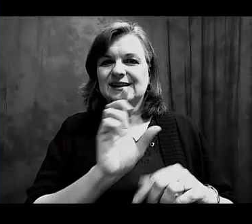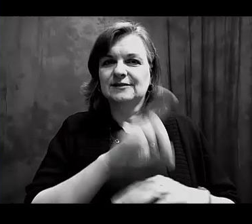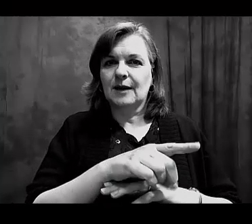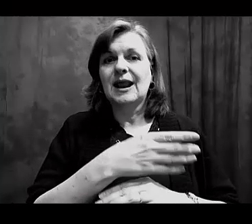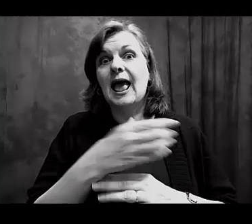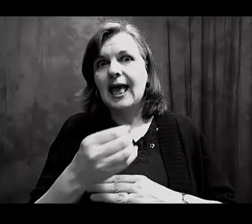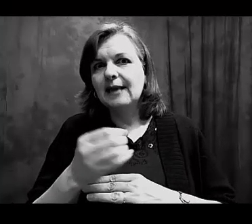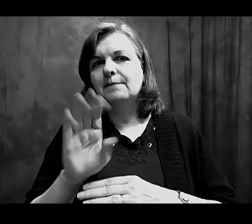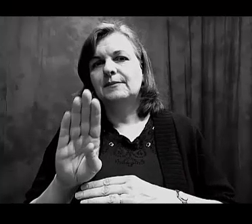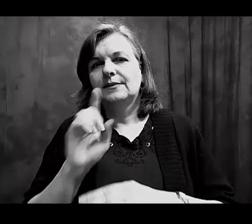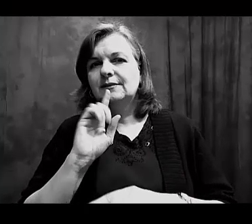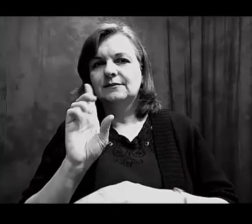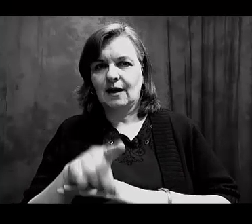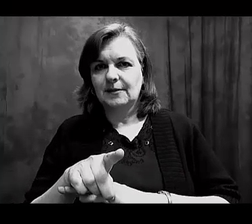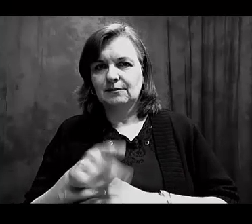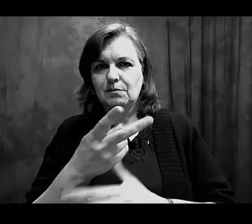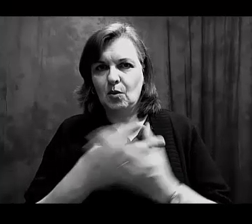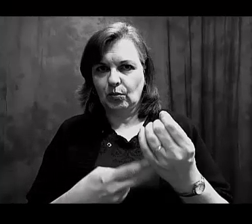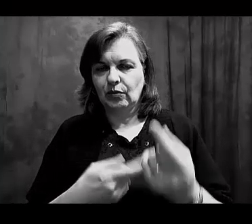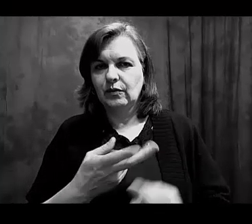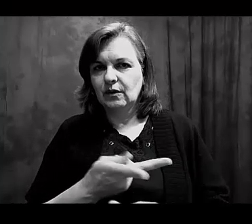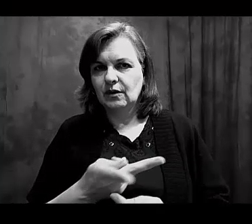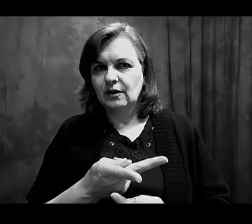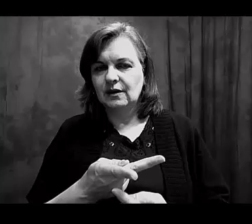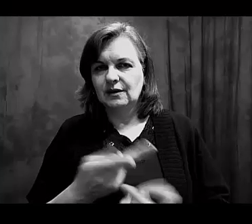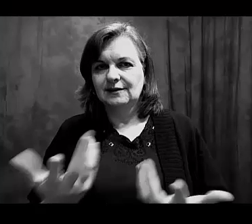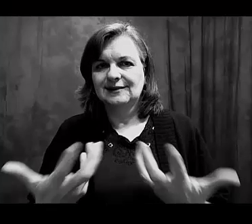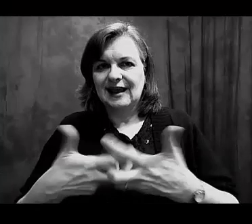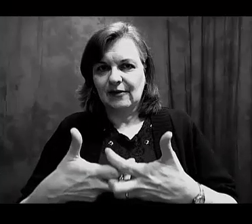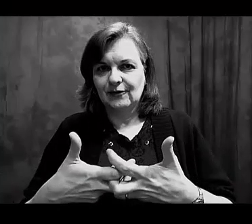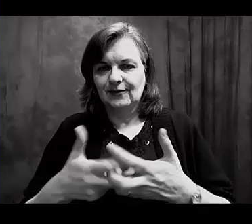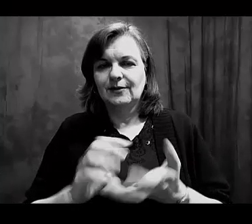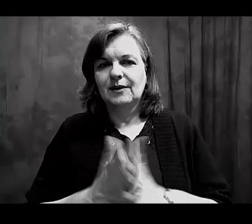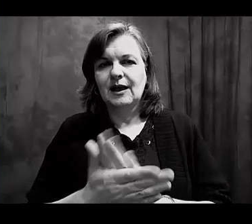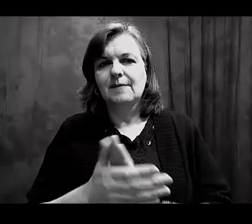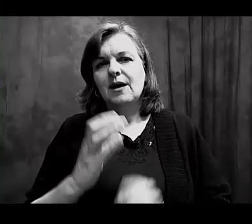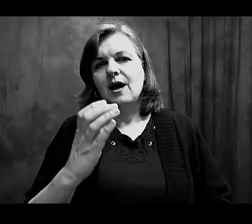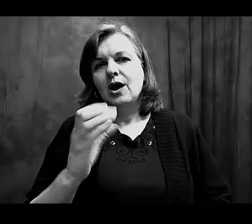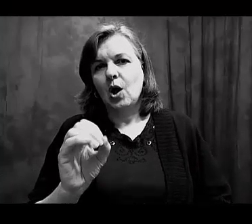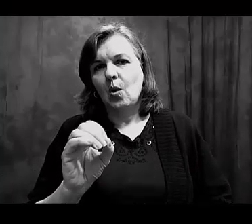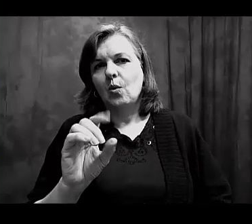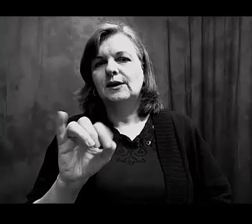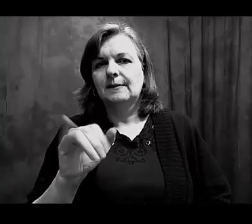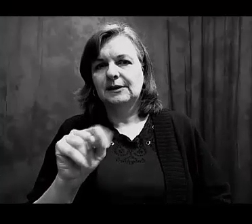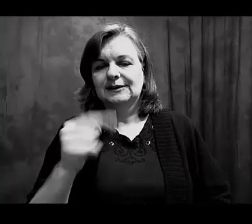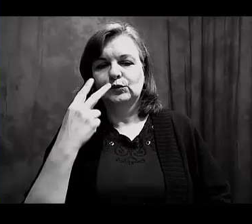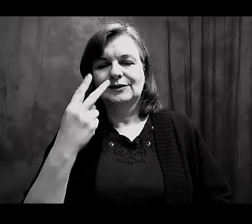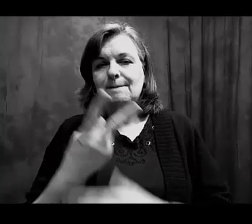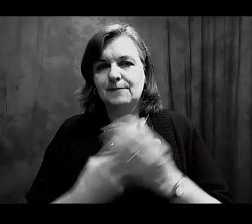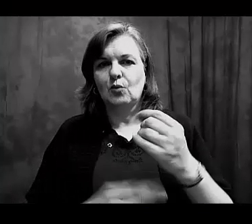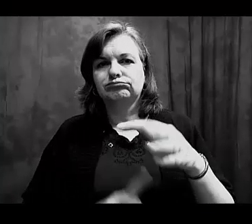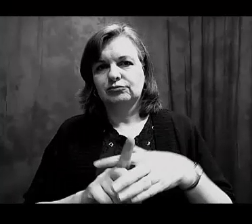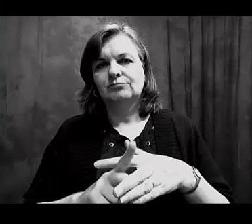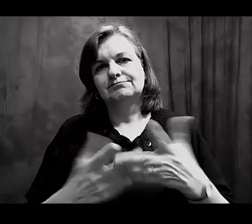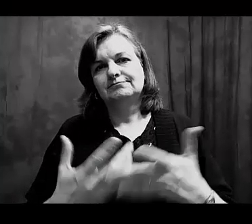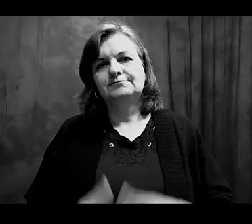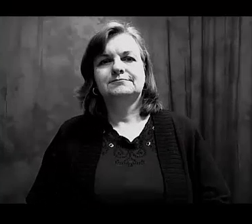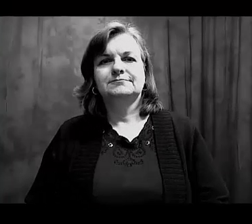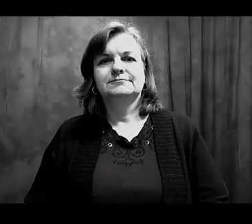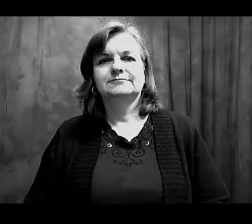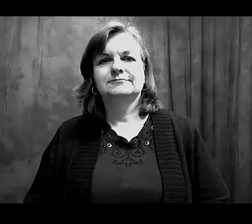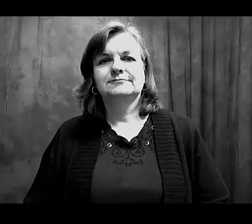dominant and B is dominant, when you put them together, they're codominant, and you see both A